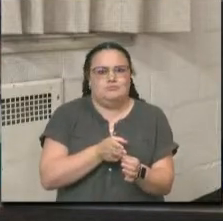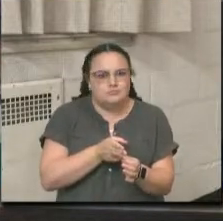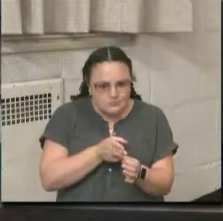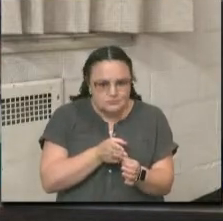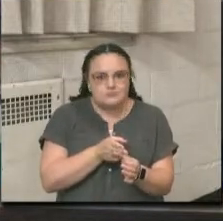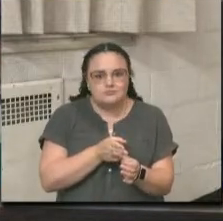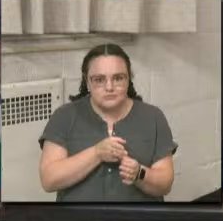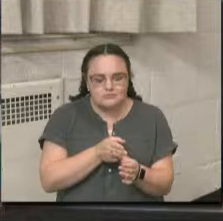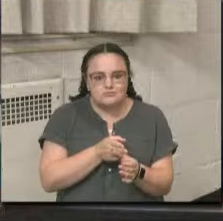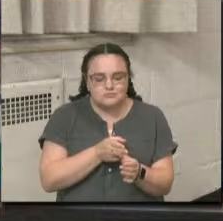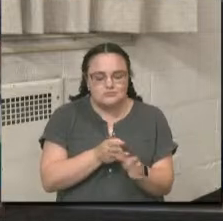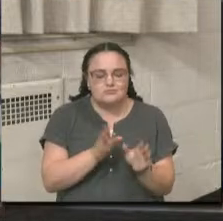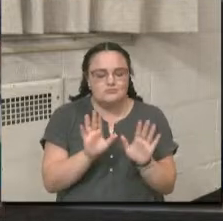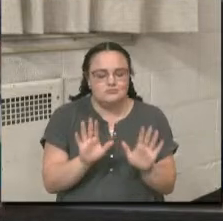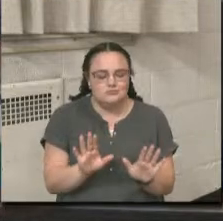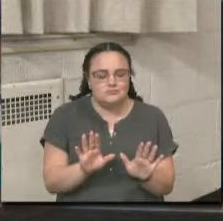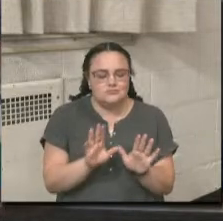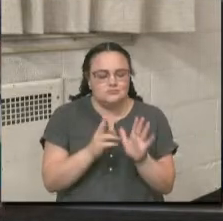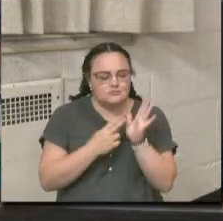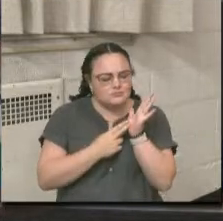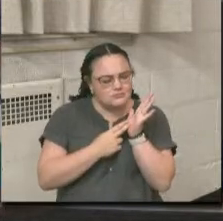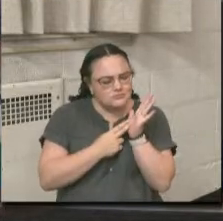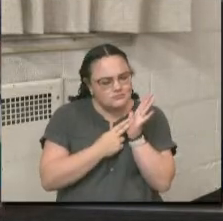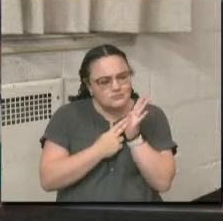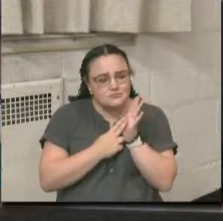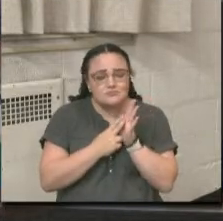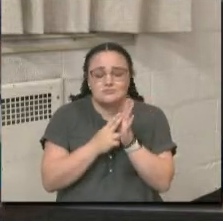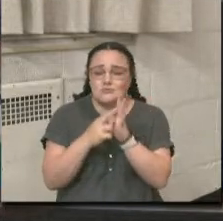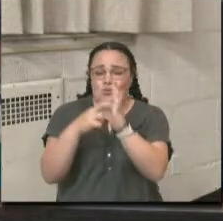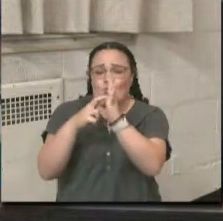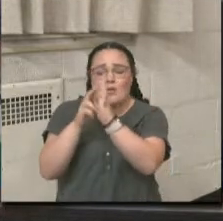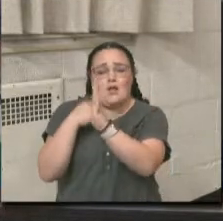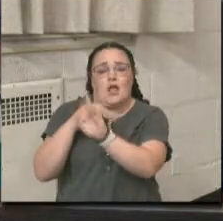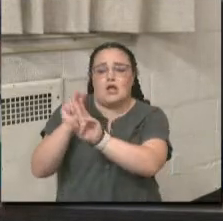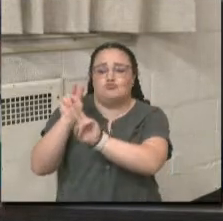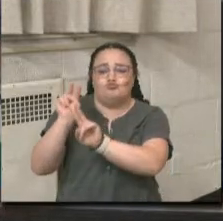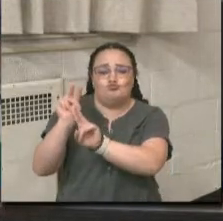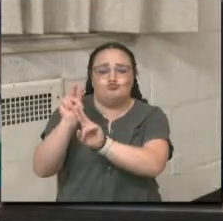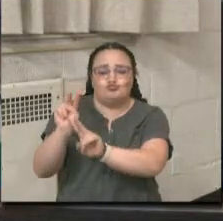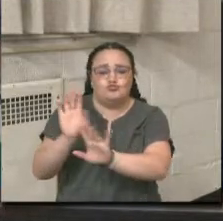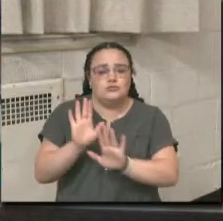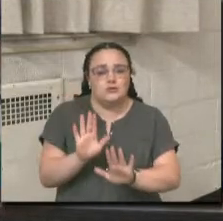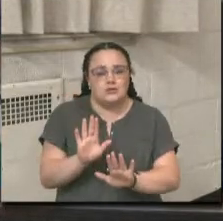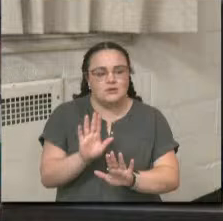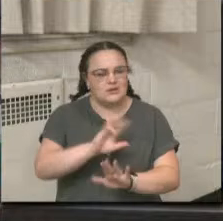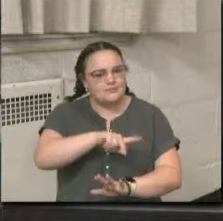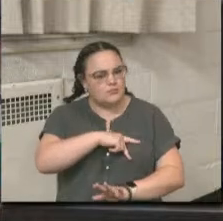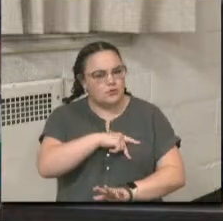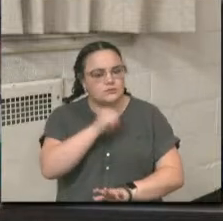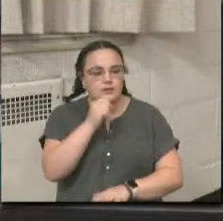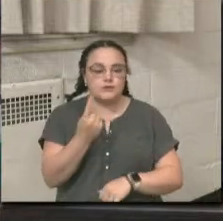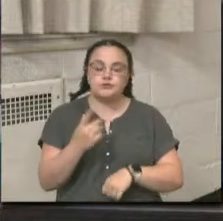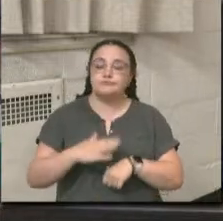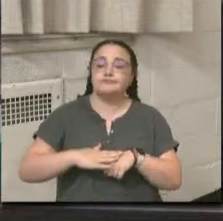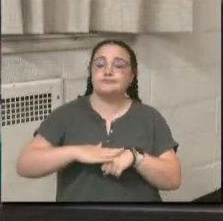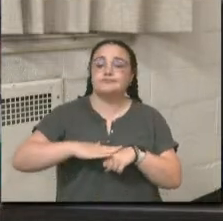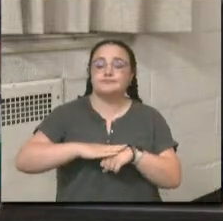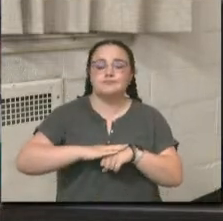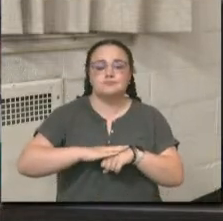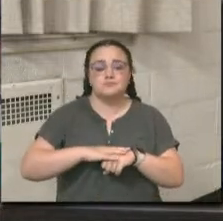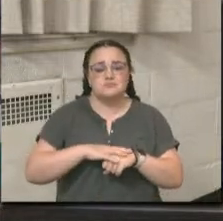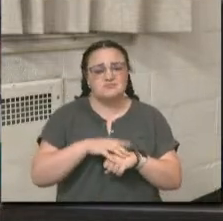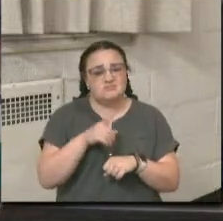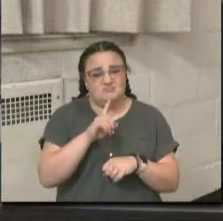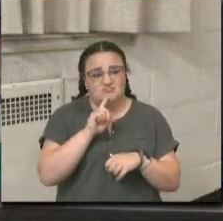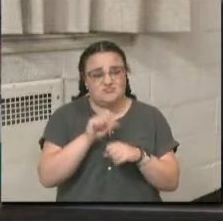have genuinely looked up to you, and this is a personal connection. You are you're like family